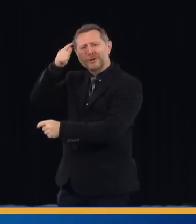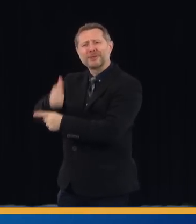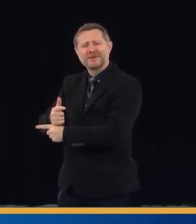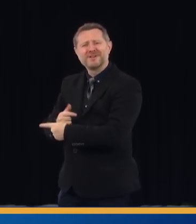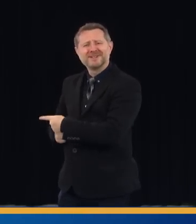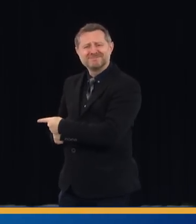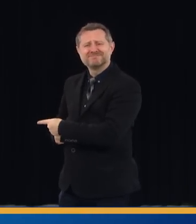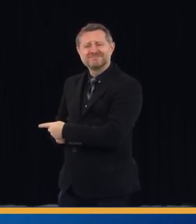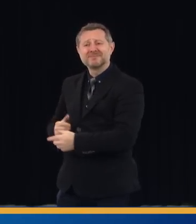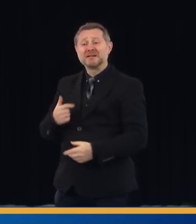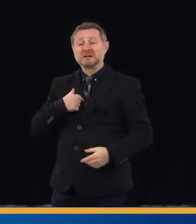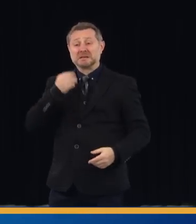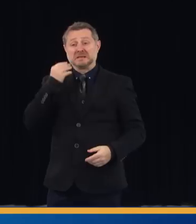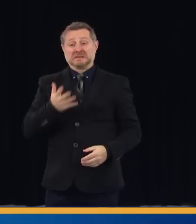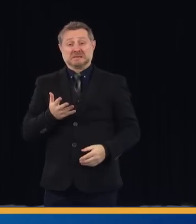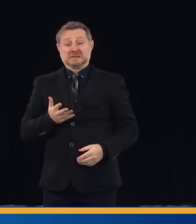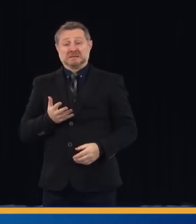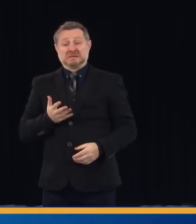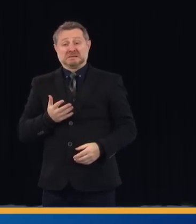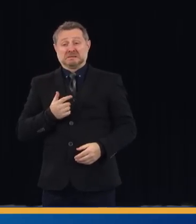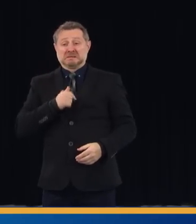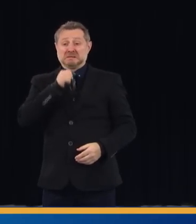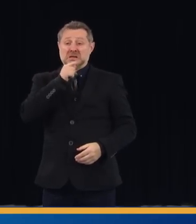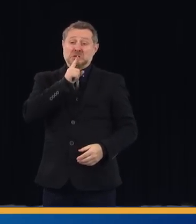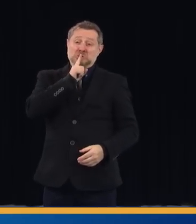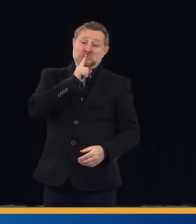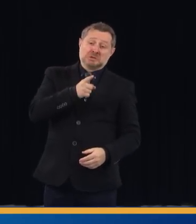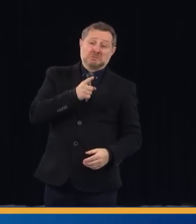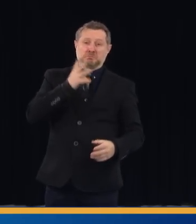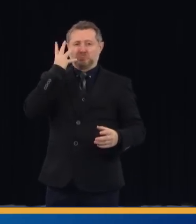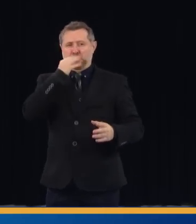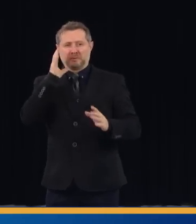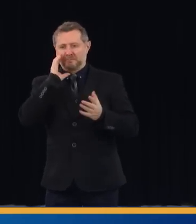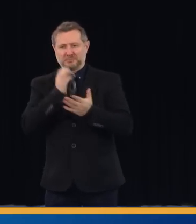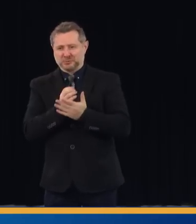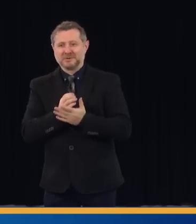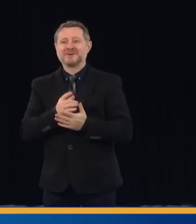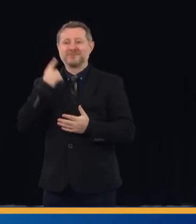a flattering picture, I did not pick this picture with your mouth open, but it